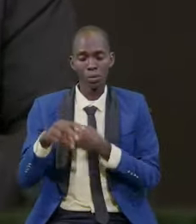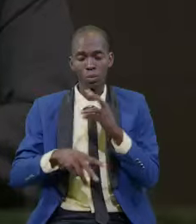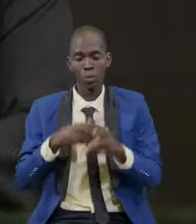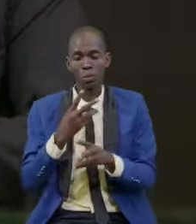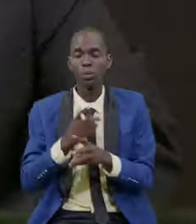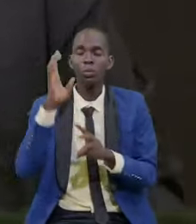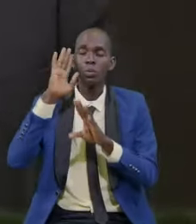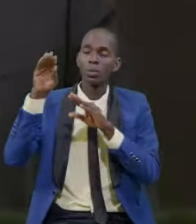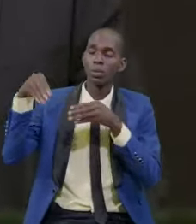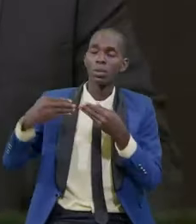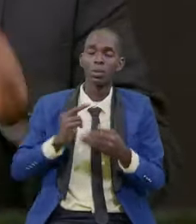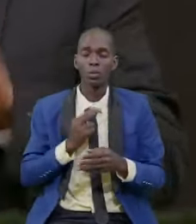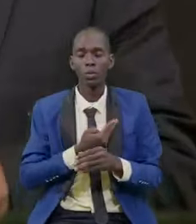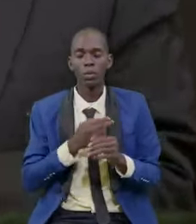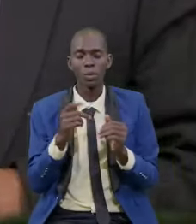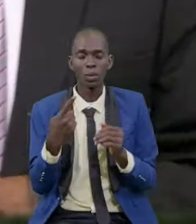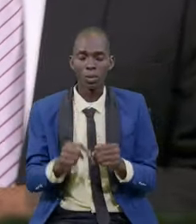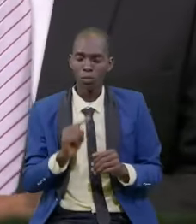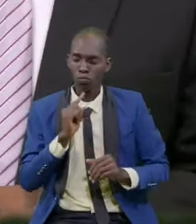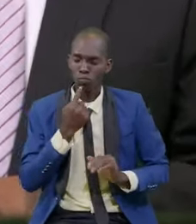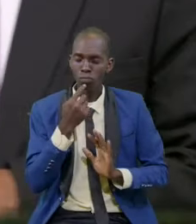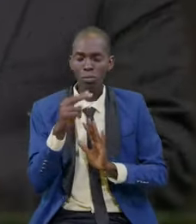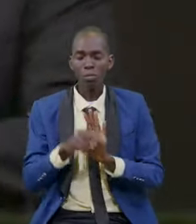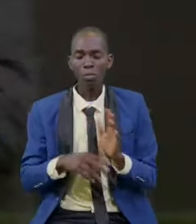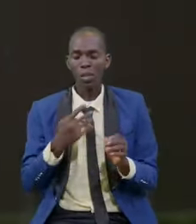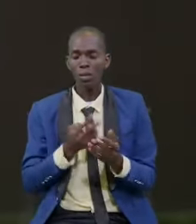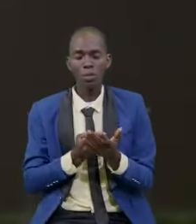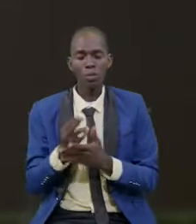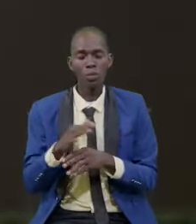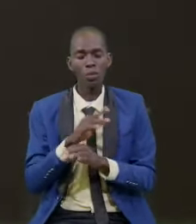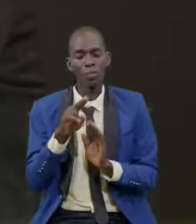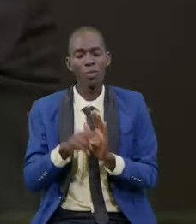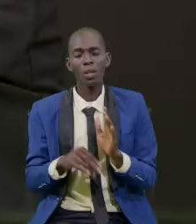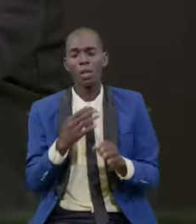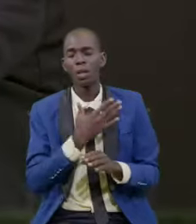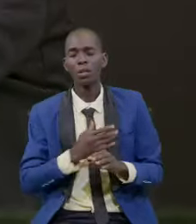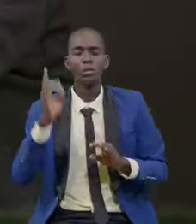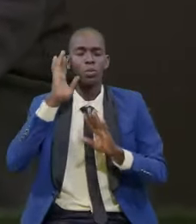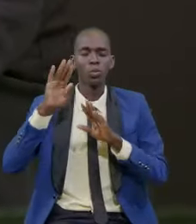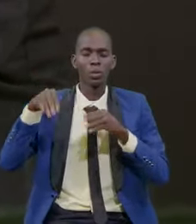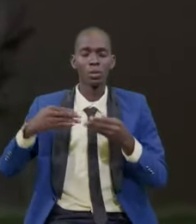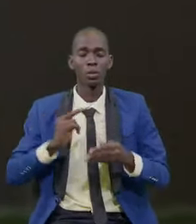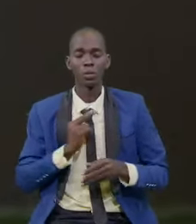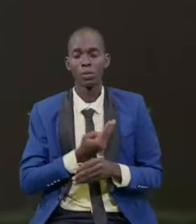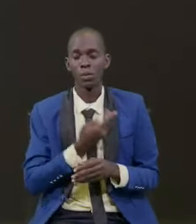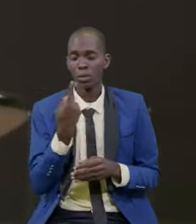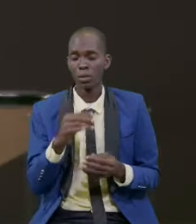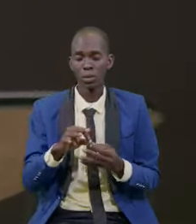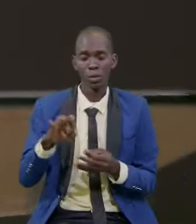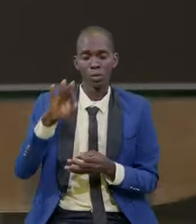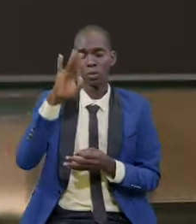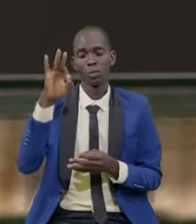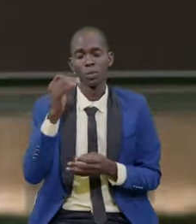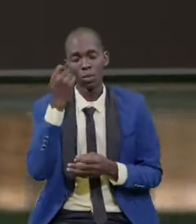the earnestness, and you give us the sincerity, and you give us the spirituality that